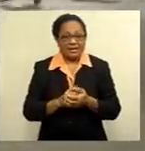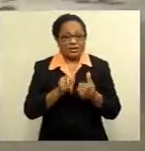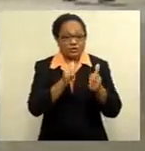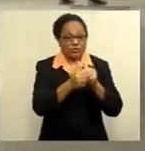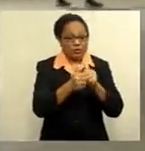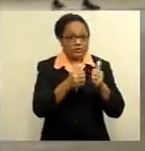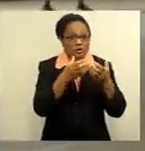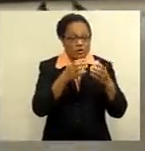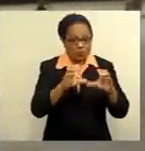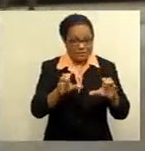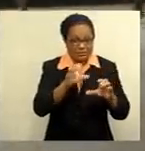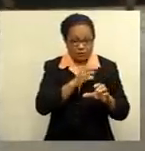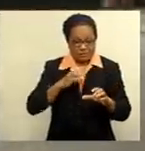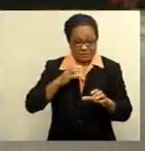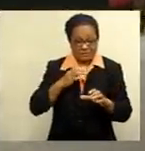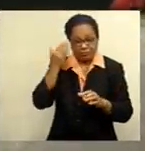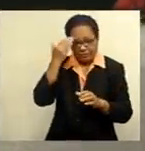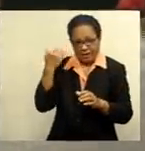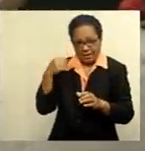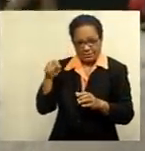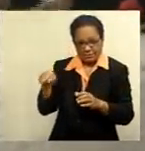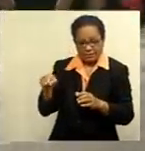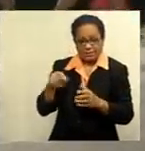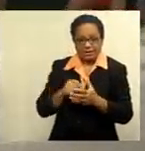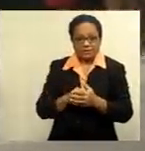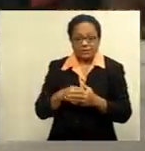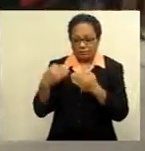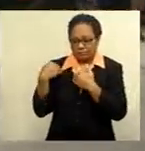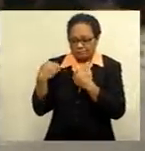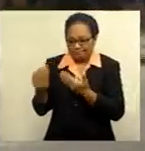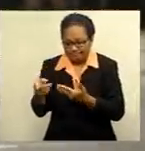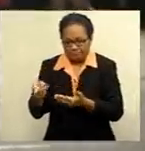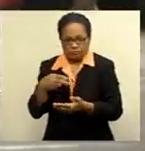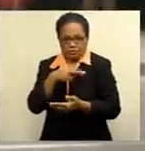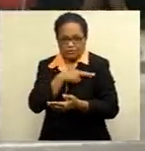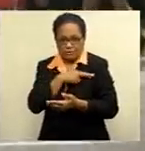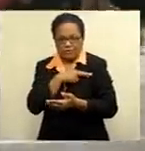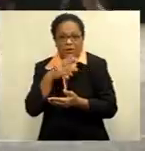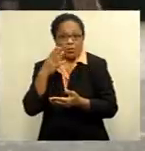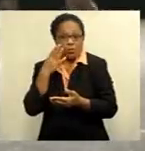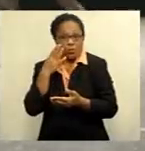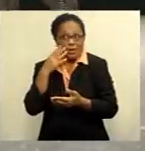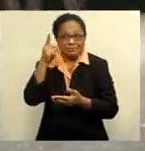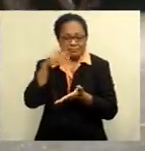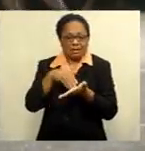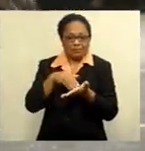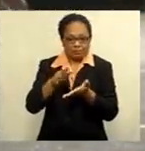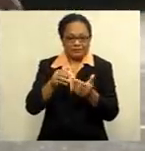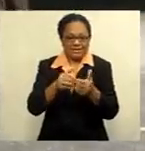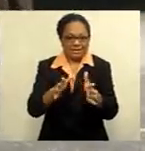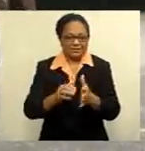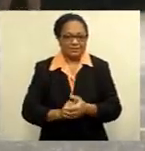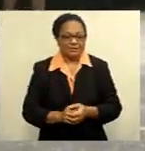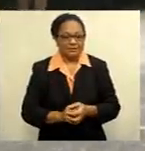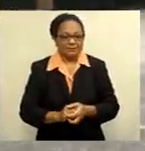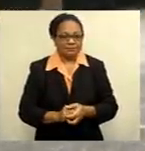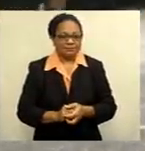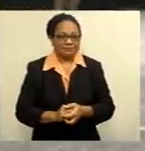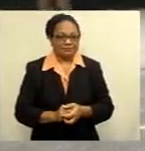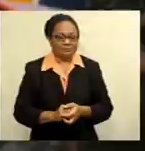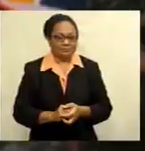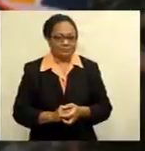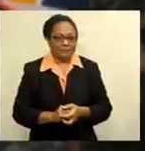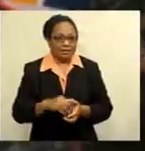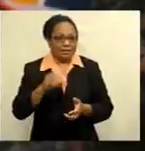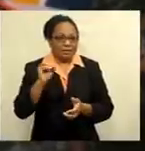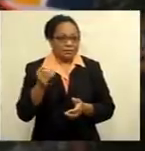they will take responsibility once the green light is given. The programs or competitions that we'll be hoping to